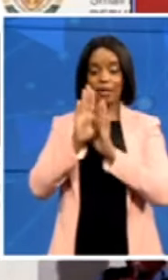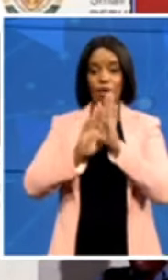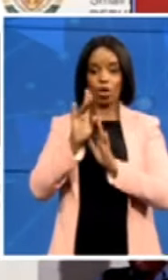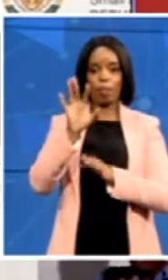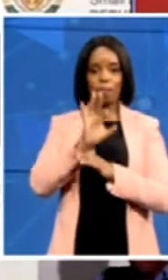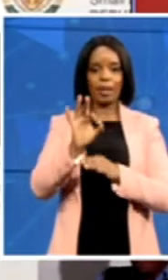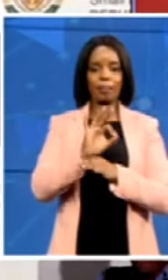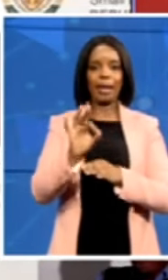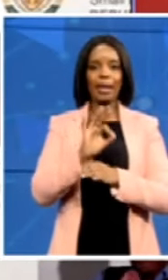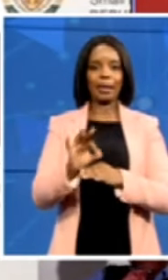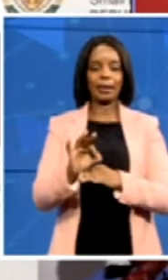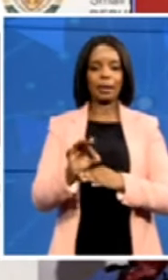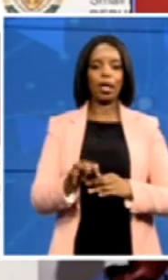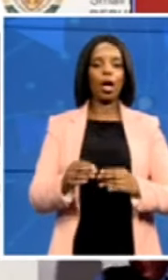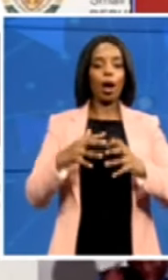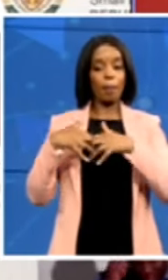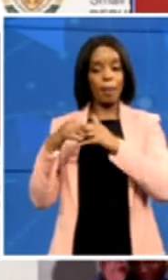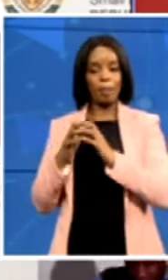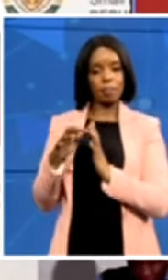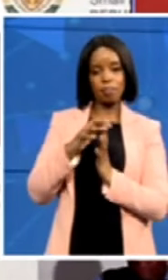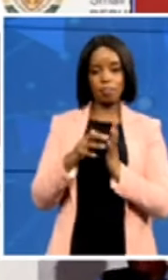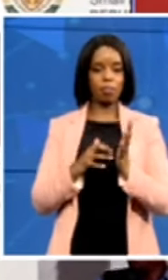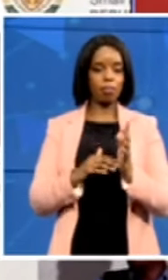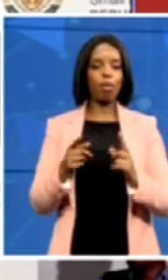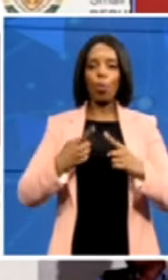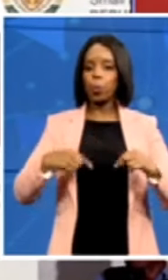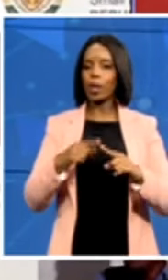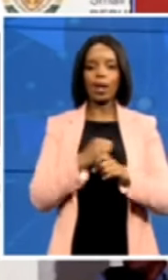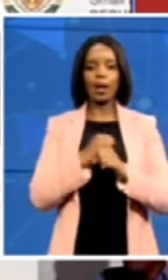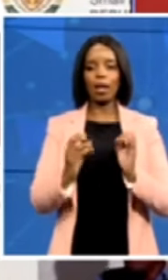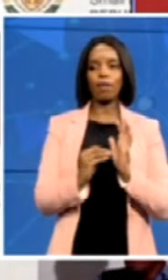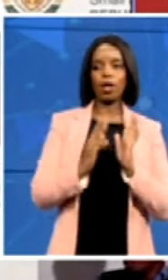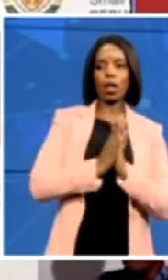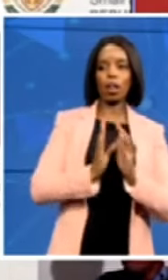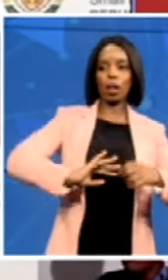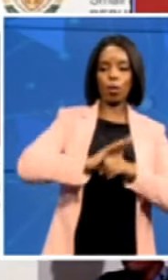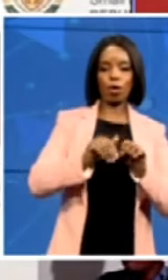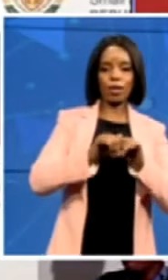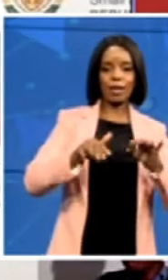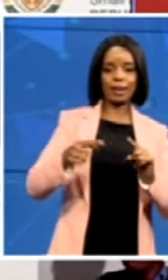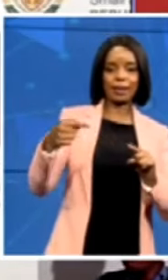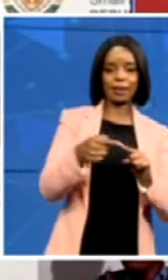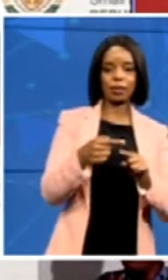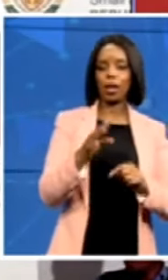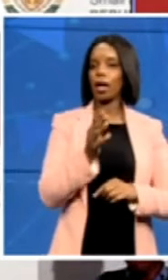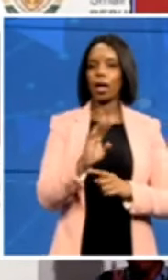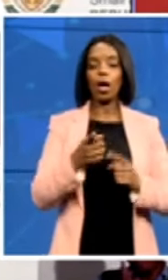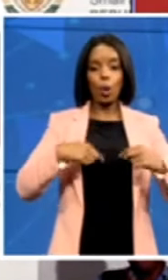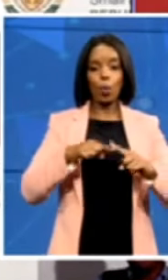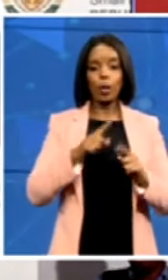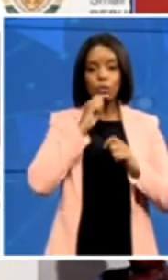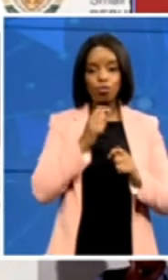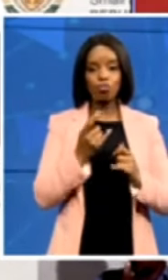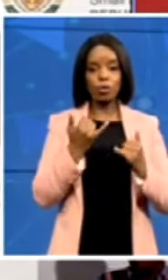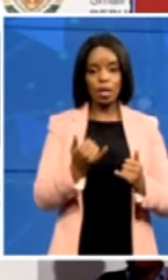the COVID-19 that has really delayed us in undertaking certain responsibilities, including